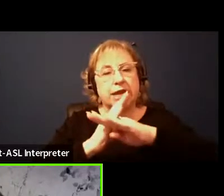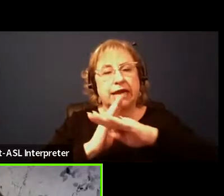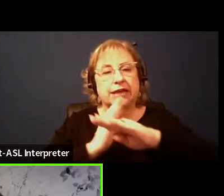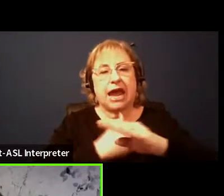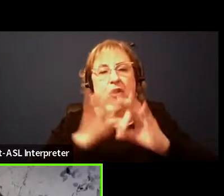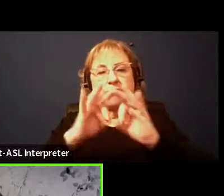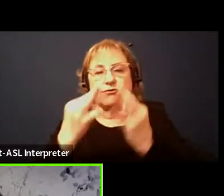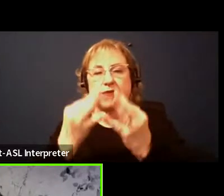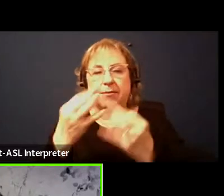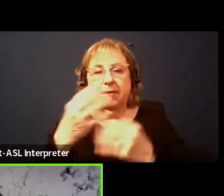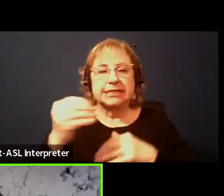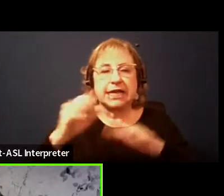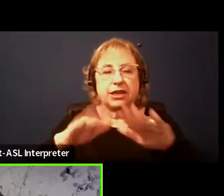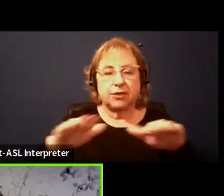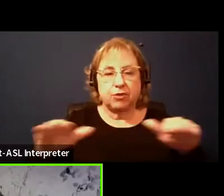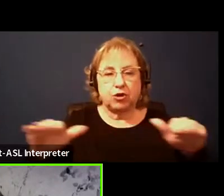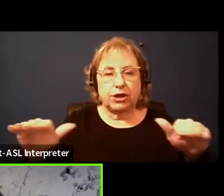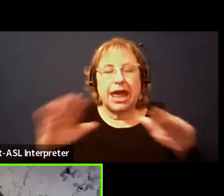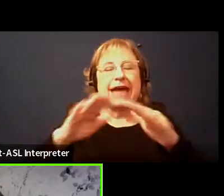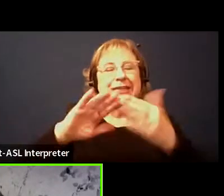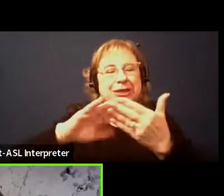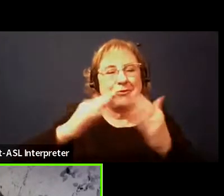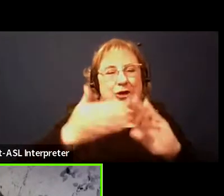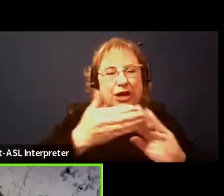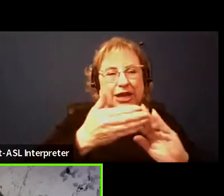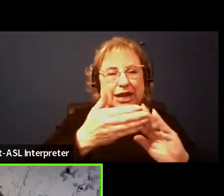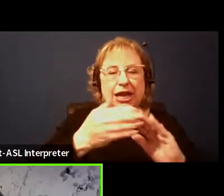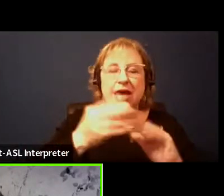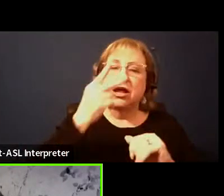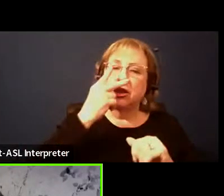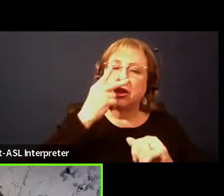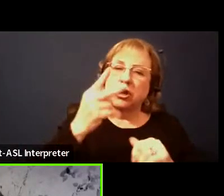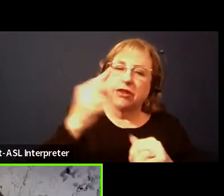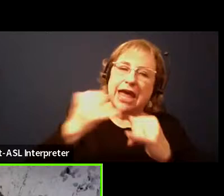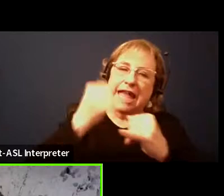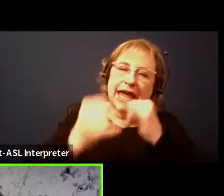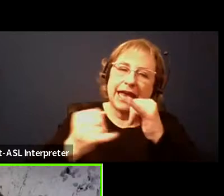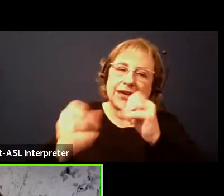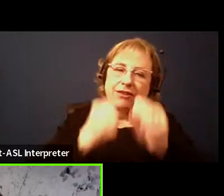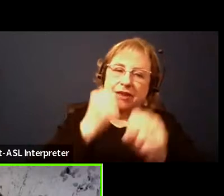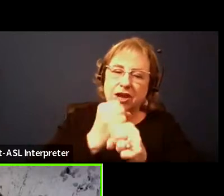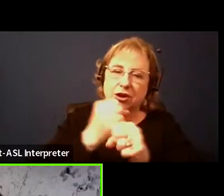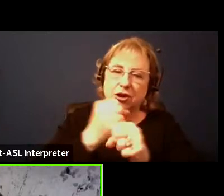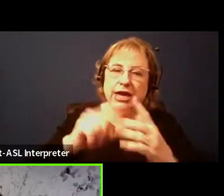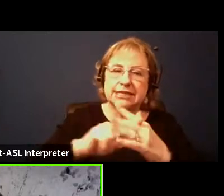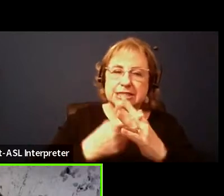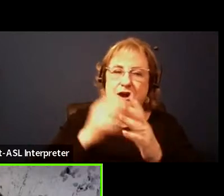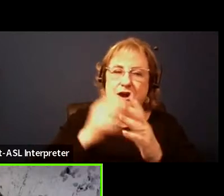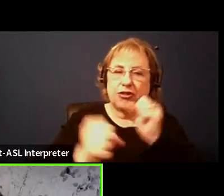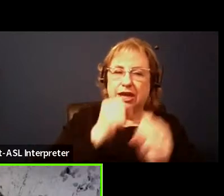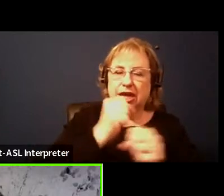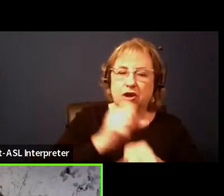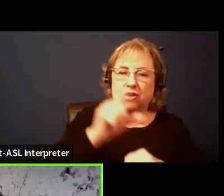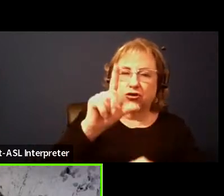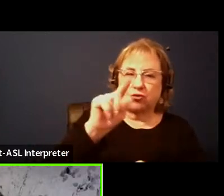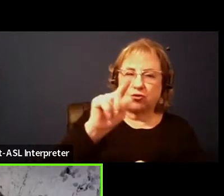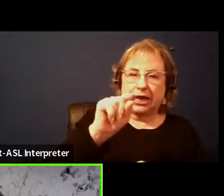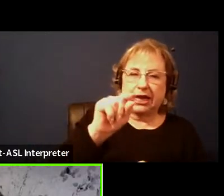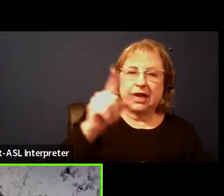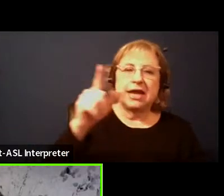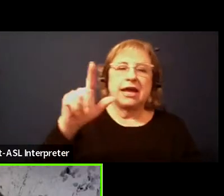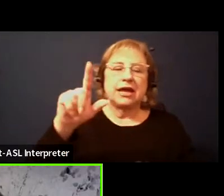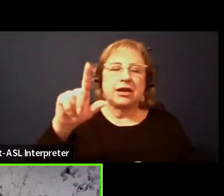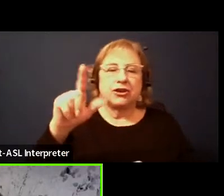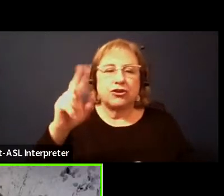we look into the end of this year and starting, 2022, I hope that,